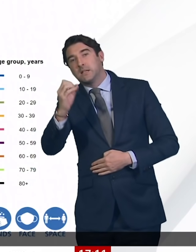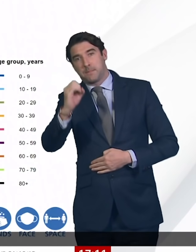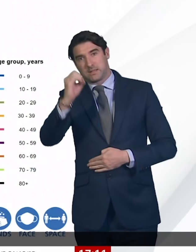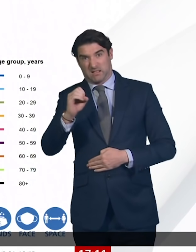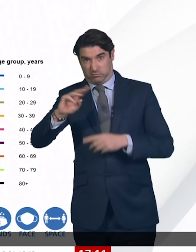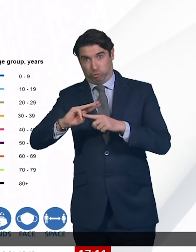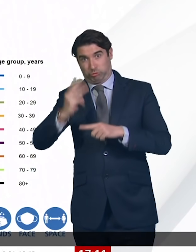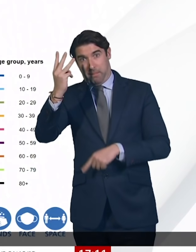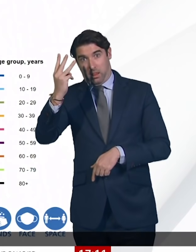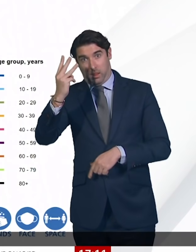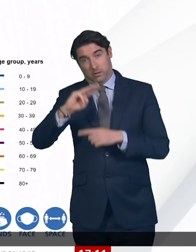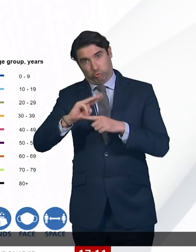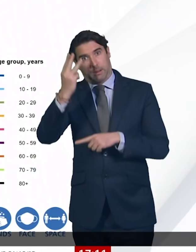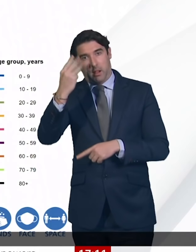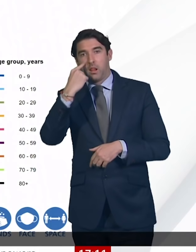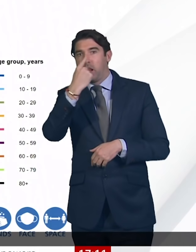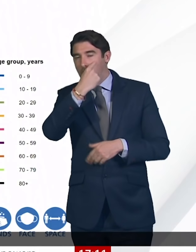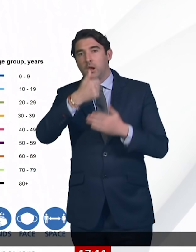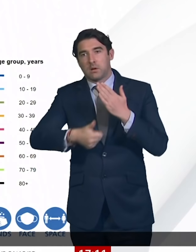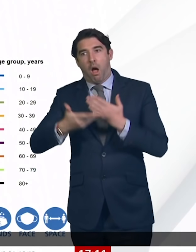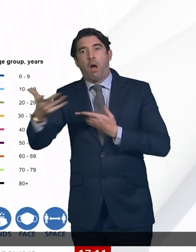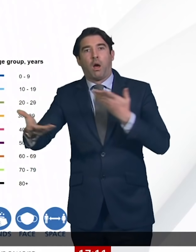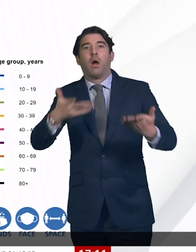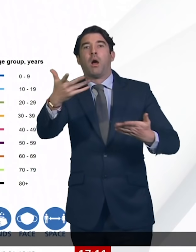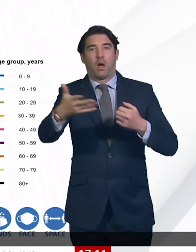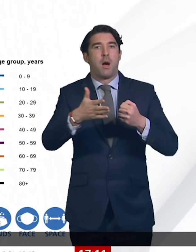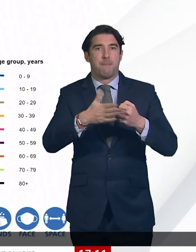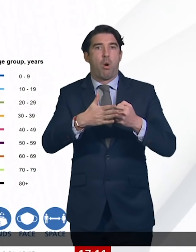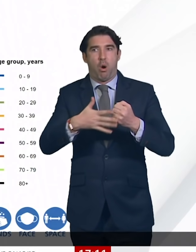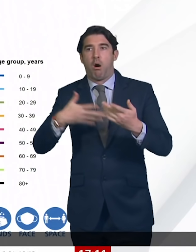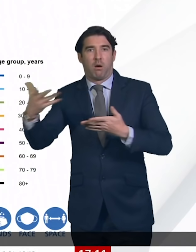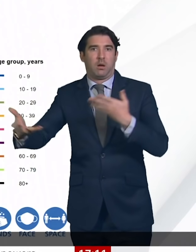in terms of transmission in these areas. Again, quite variable across